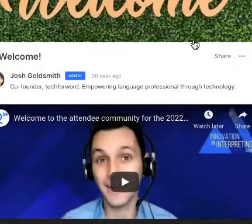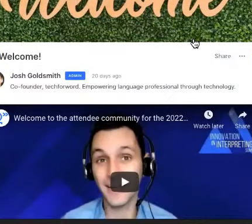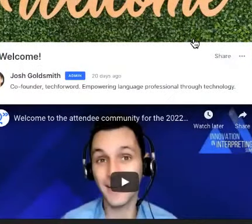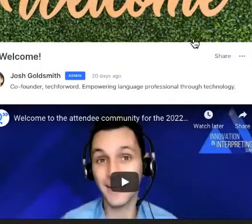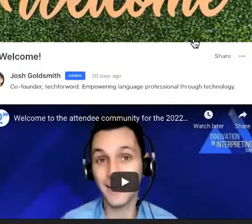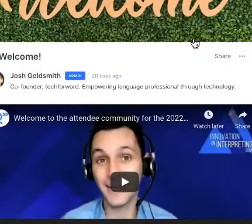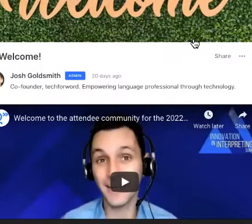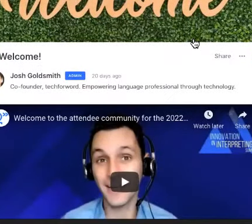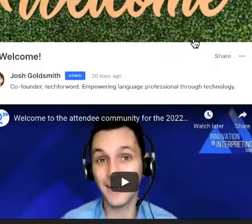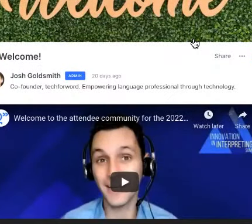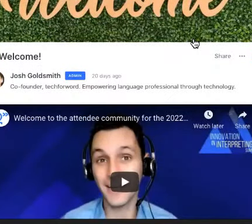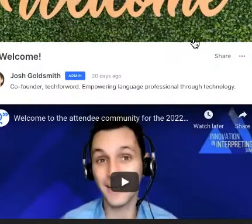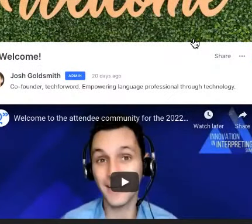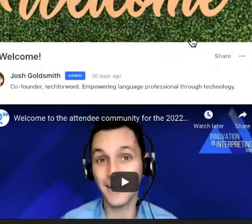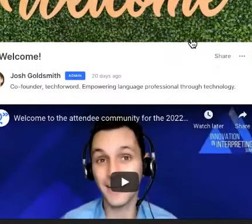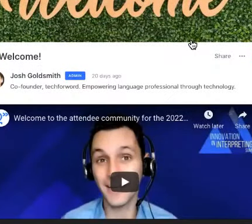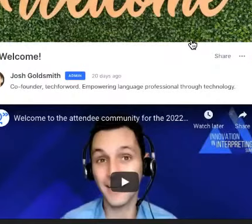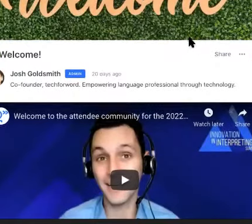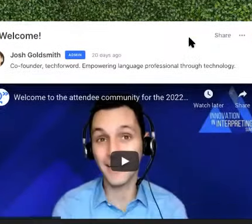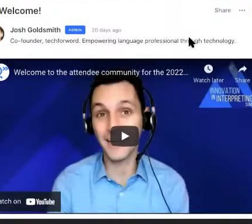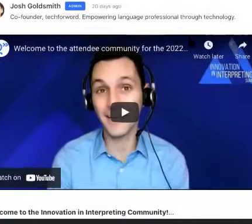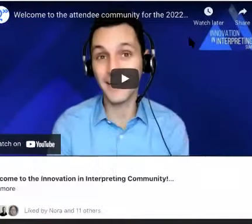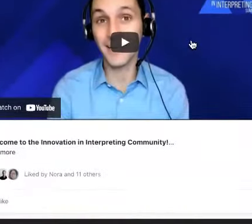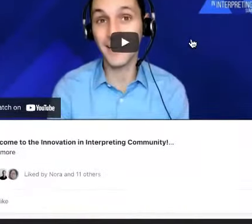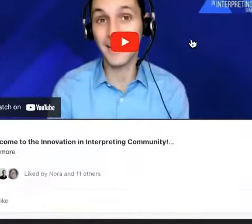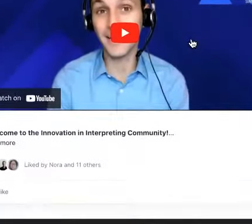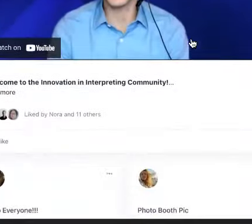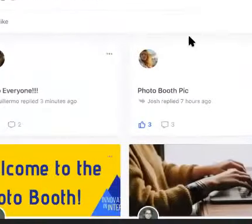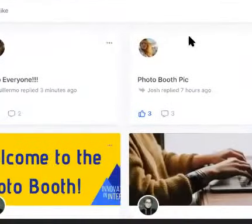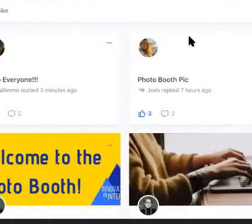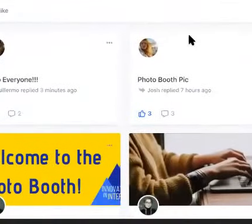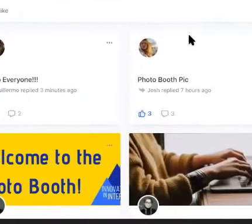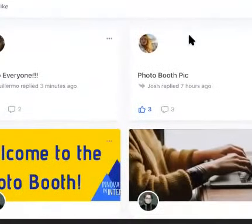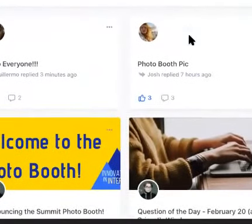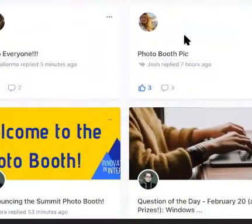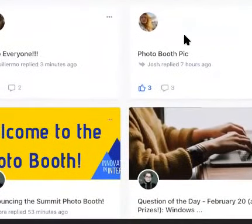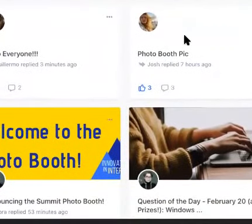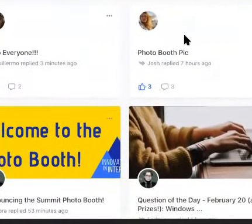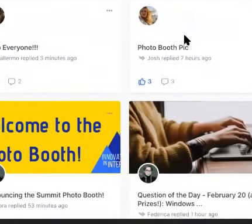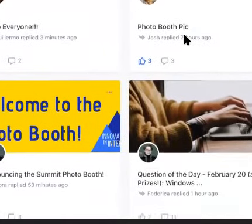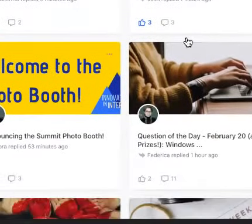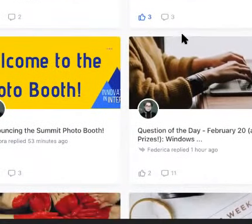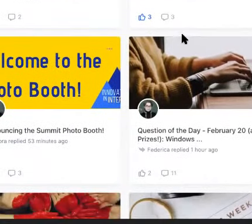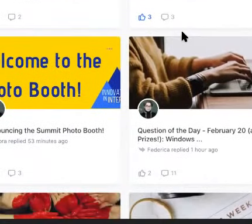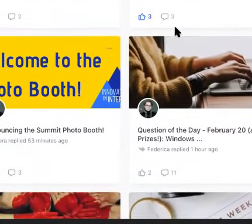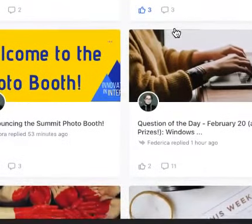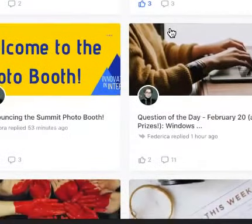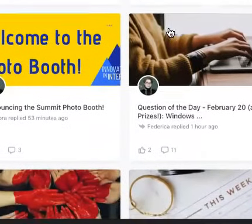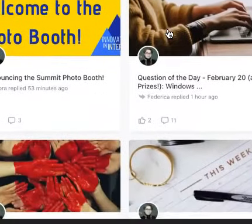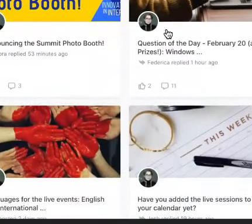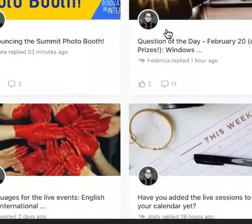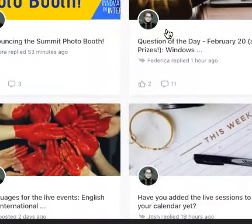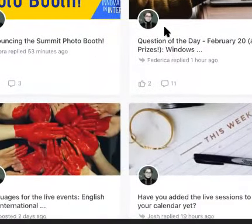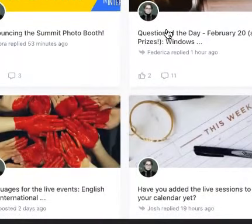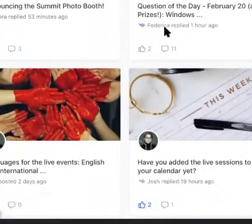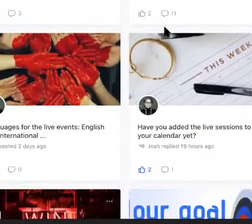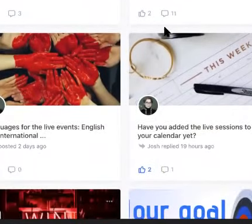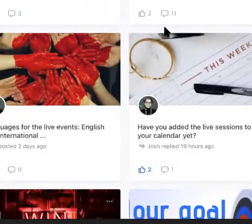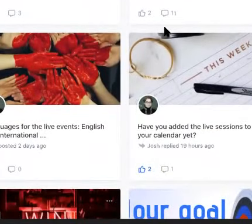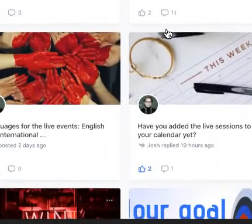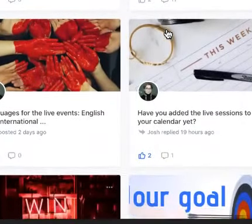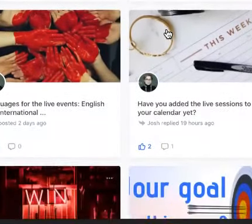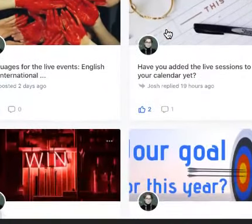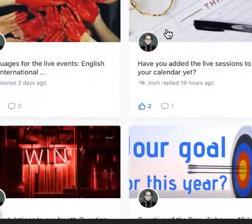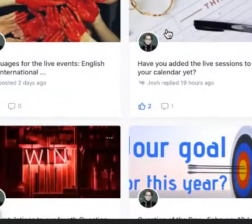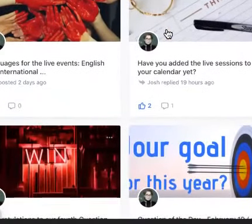the water cooler space. And as you can see in the water cooler space, there are all sorts